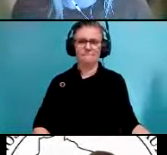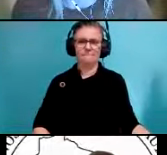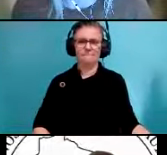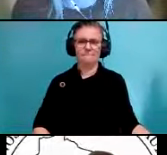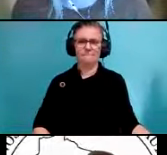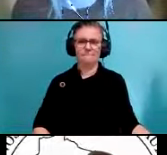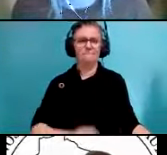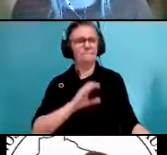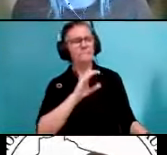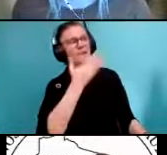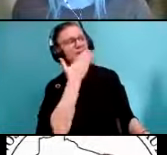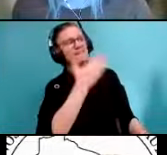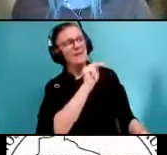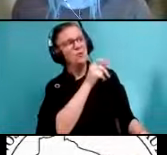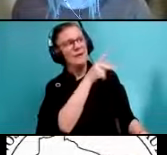All right, thank you, Nikki.